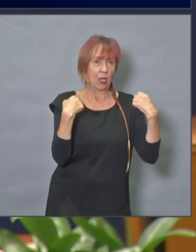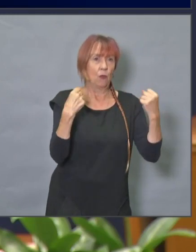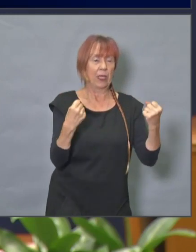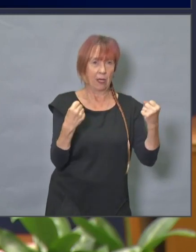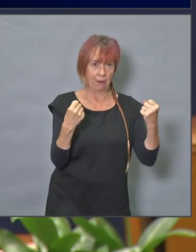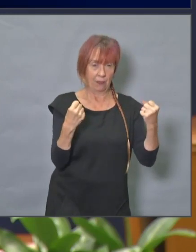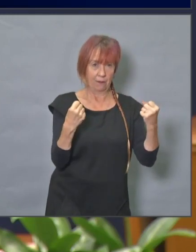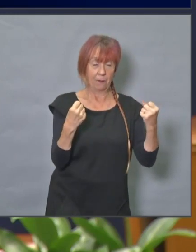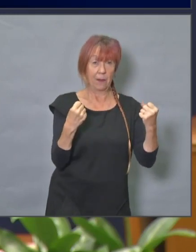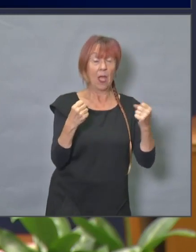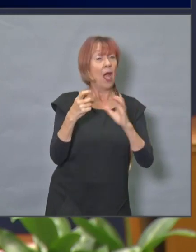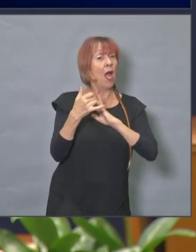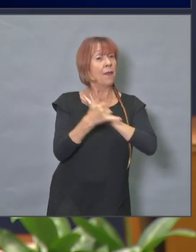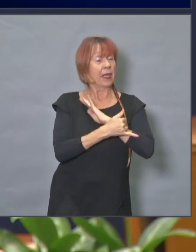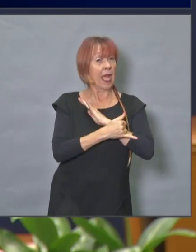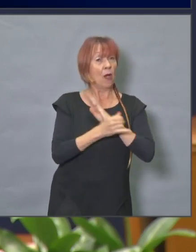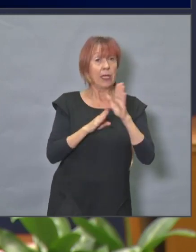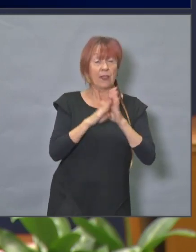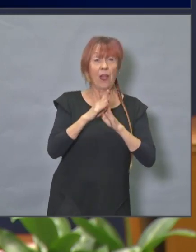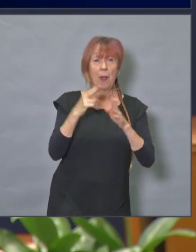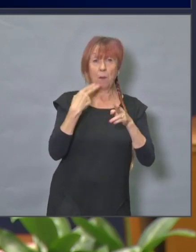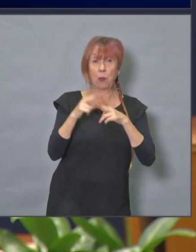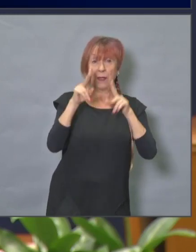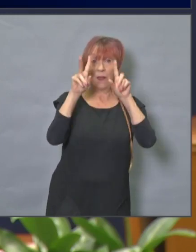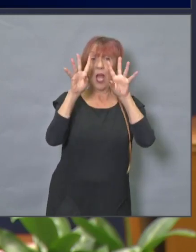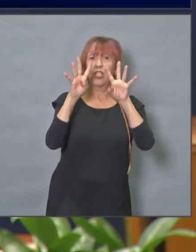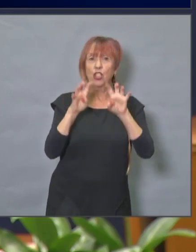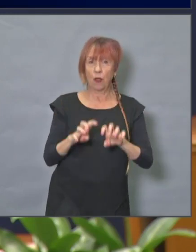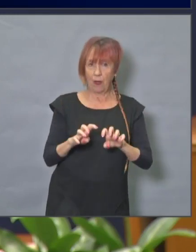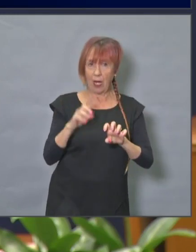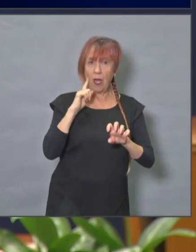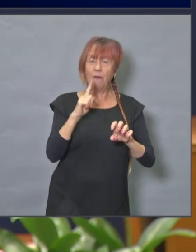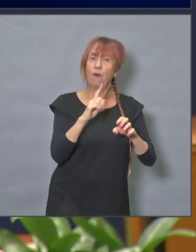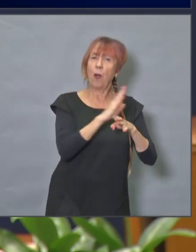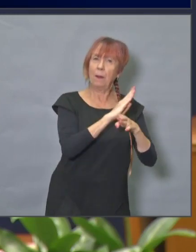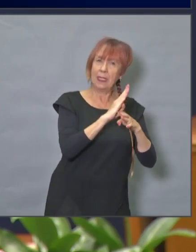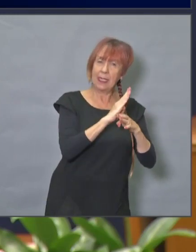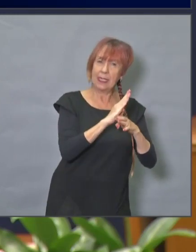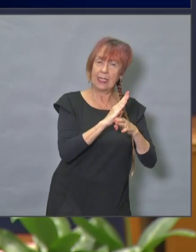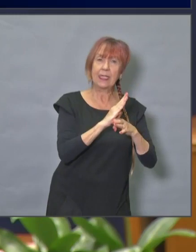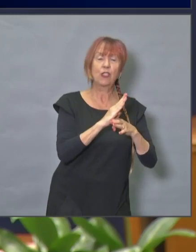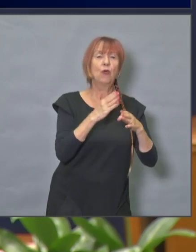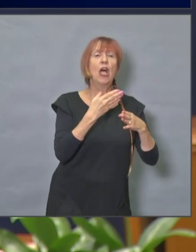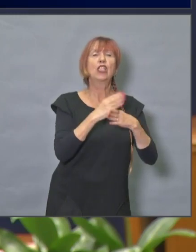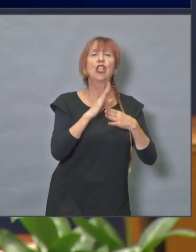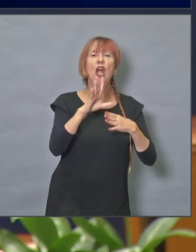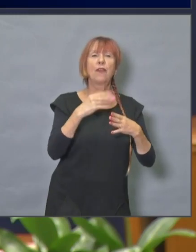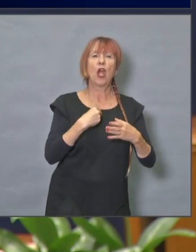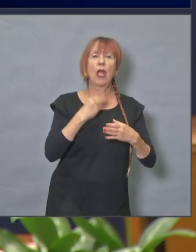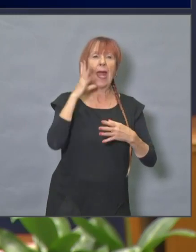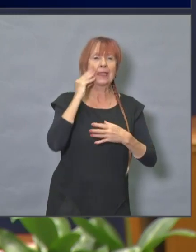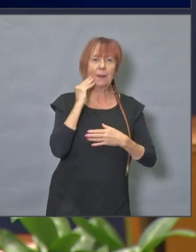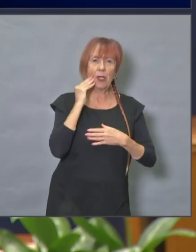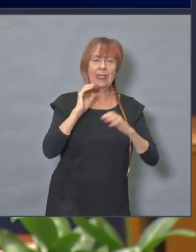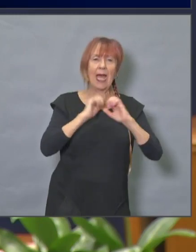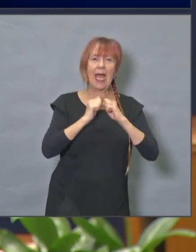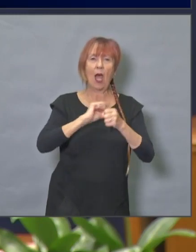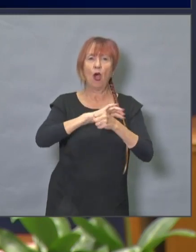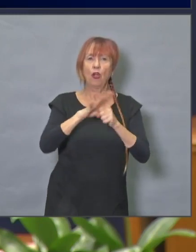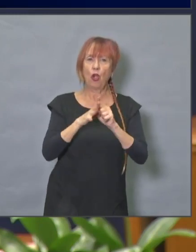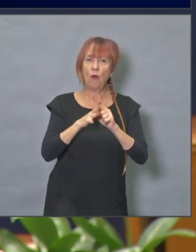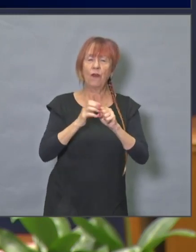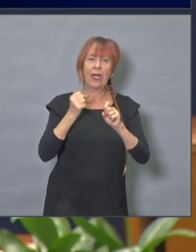has developed a brief survey for business owners to share their experience on how COVID-19 has impacted their